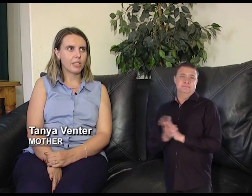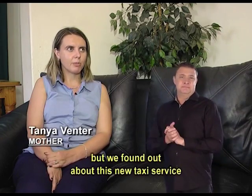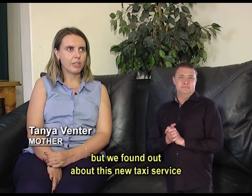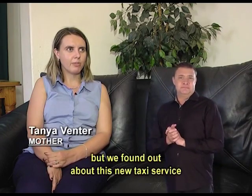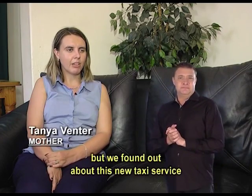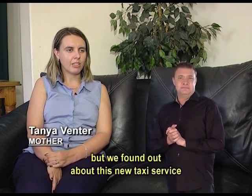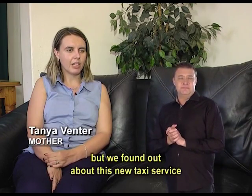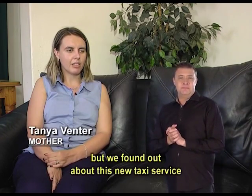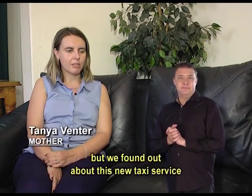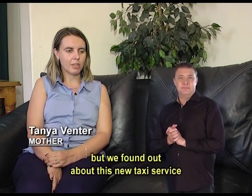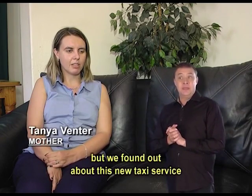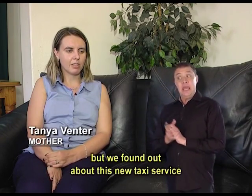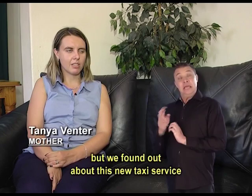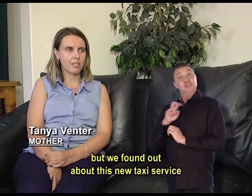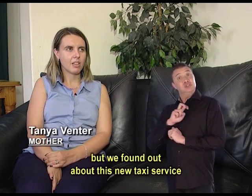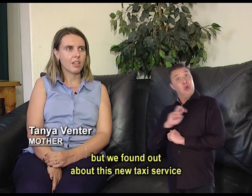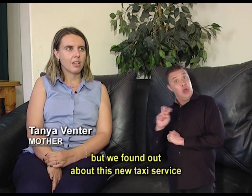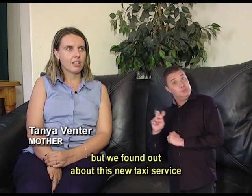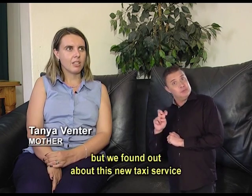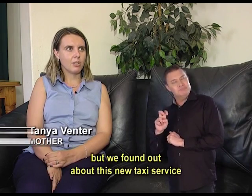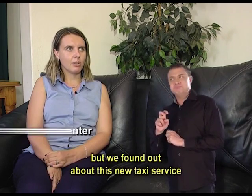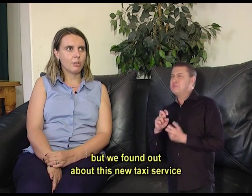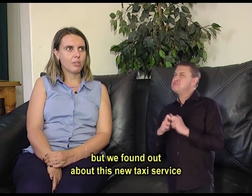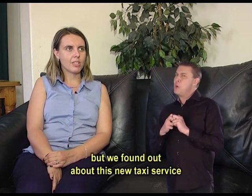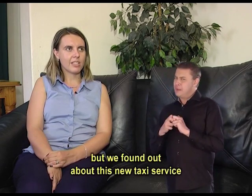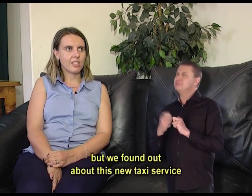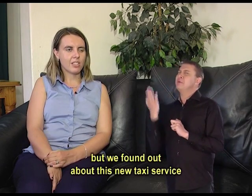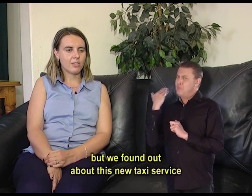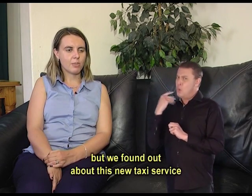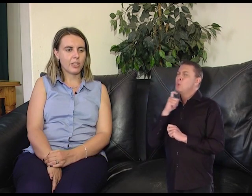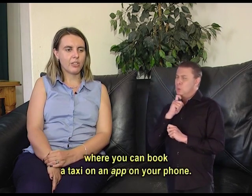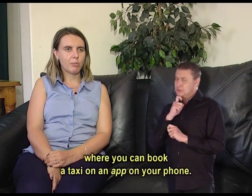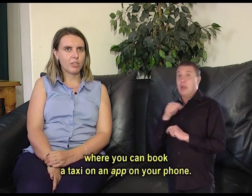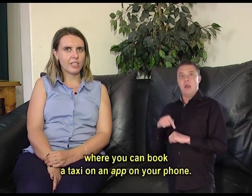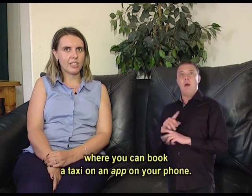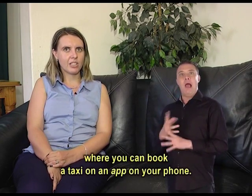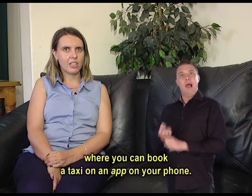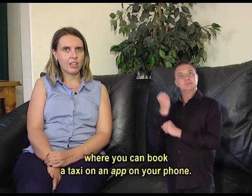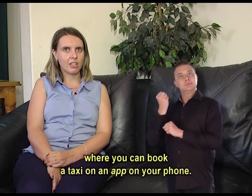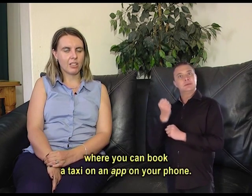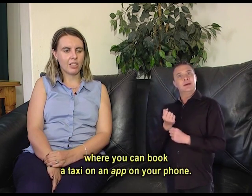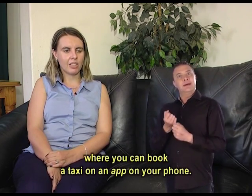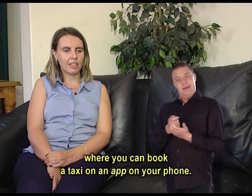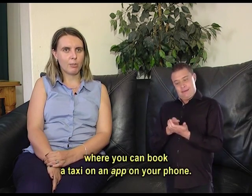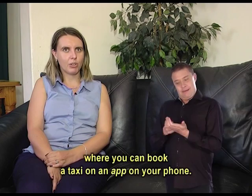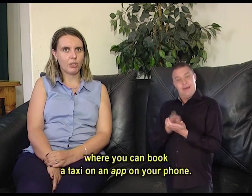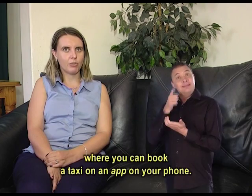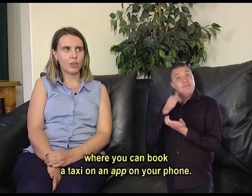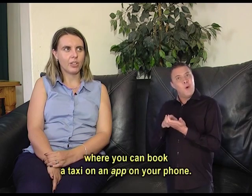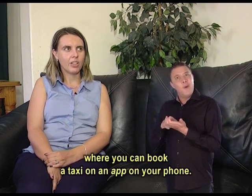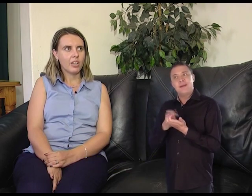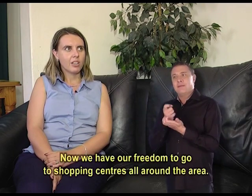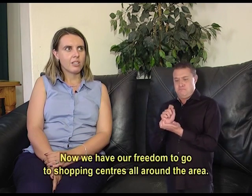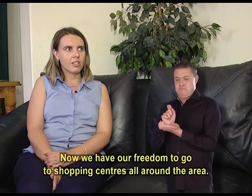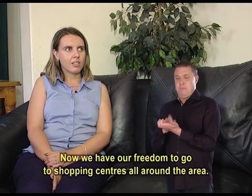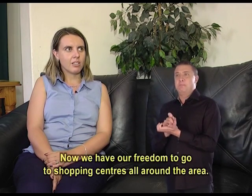problem, but we found out about this new taxi service where you can book a taxi on an app on your